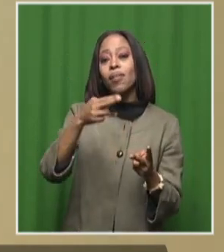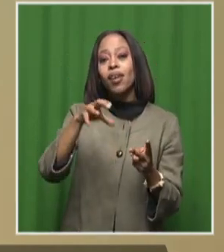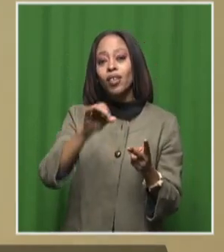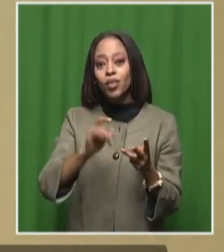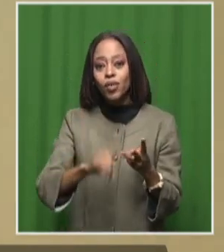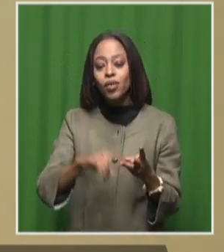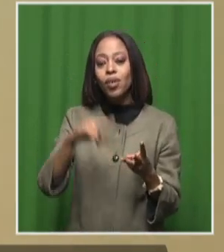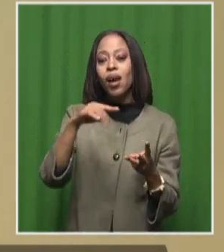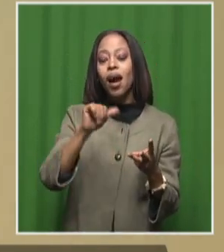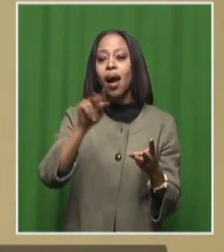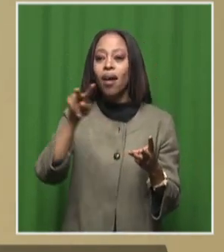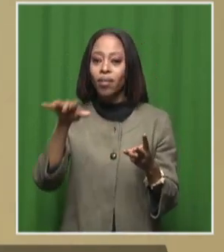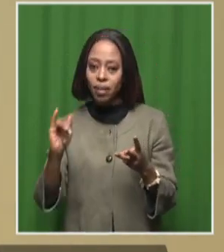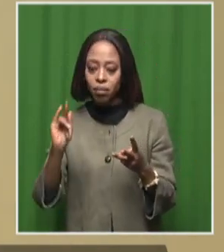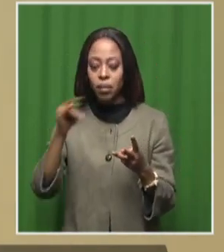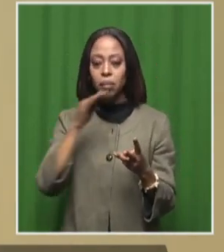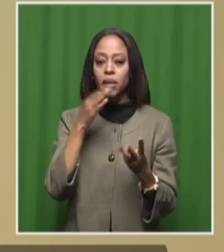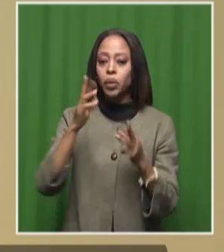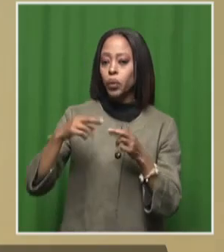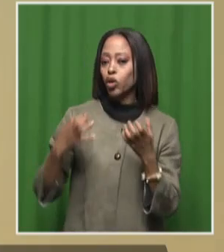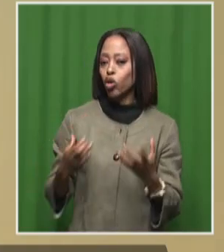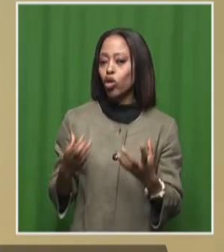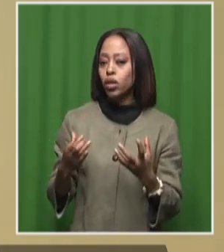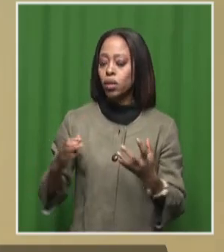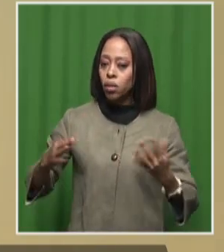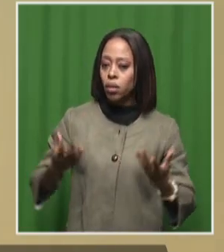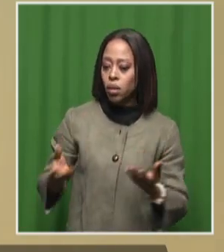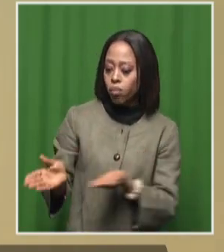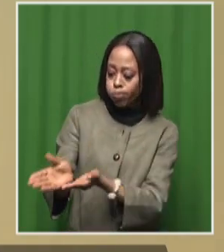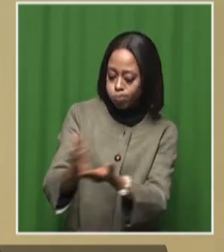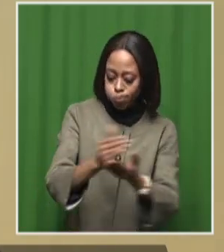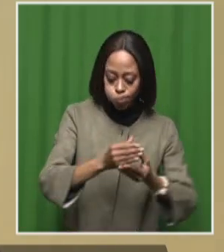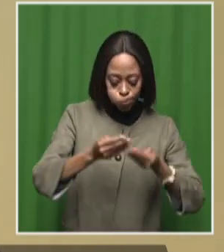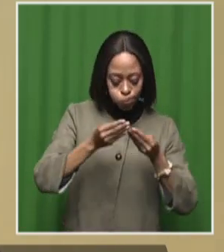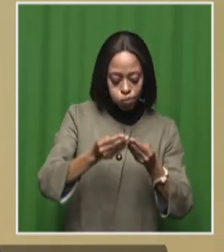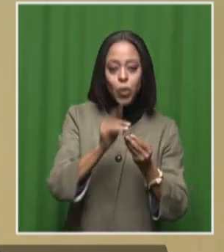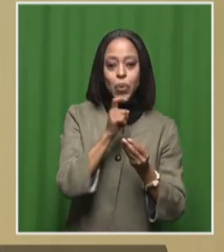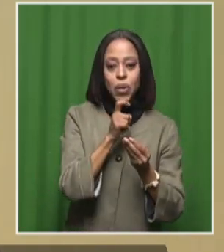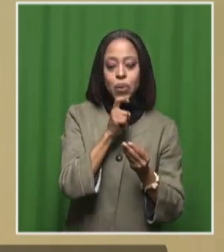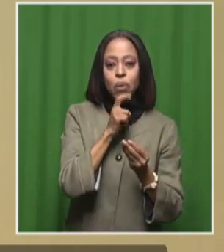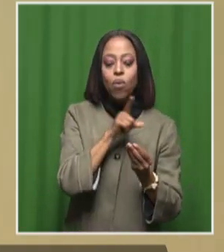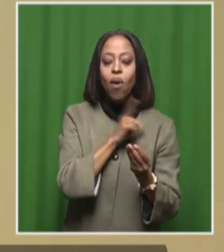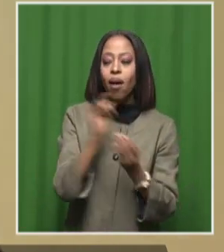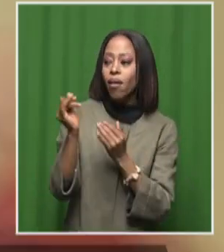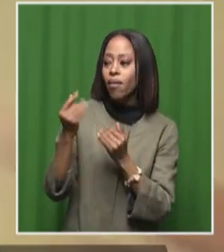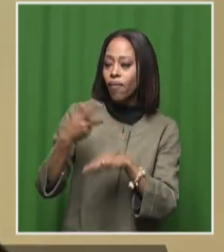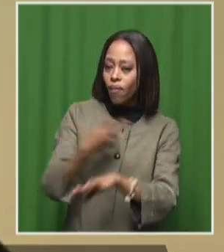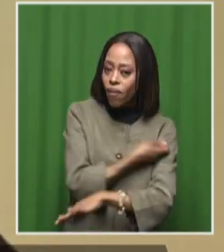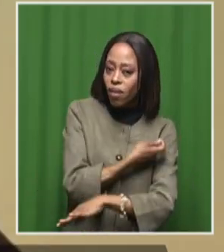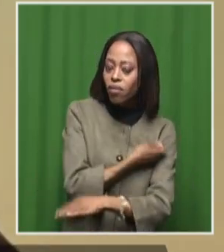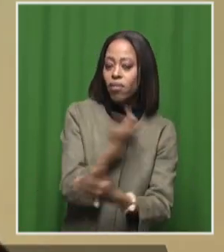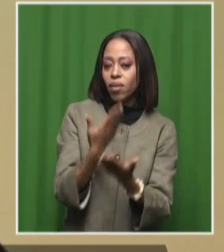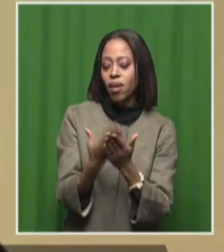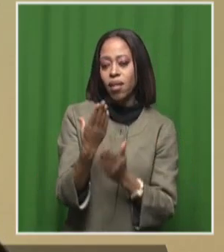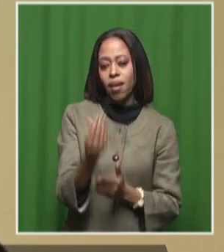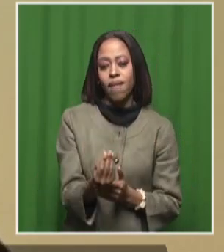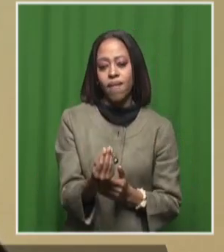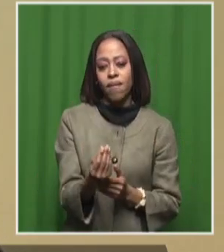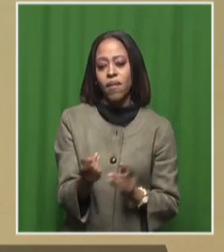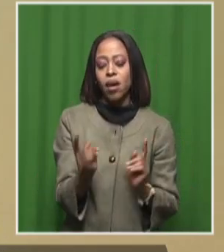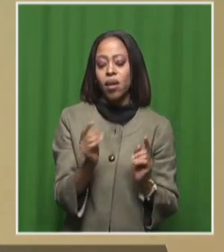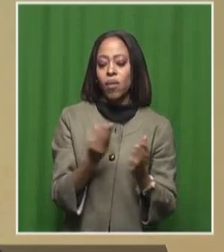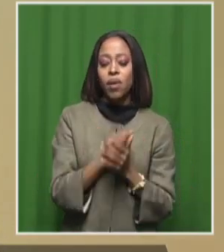Gavi, whereby there has been resources put to be able to introduce this vaccine and also revitalize. But that